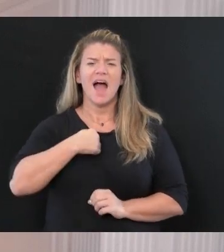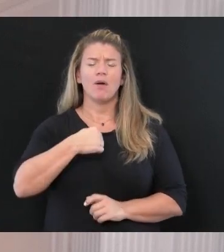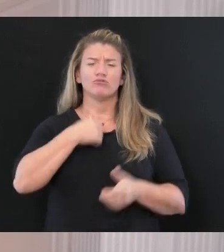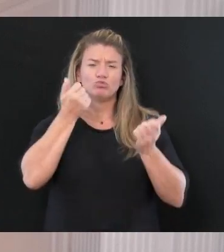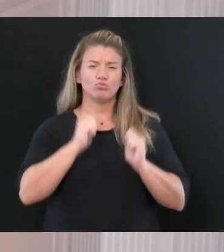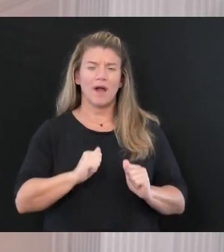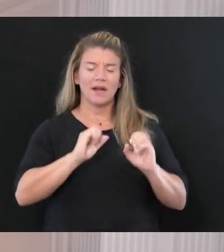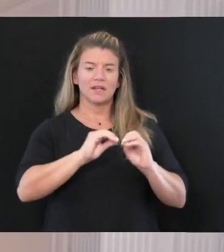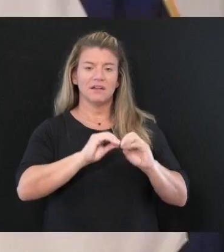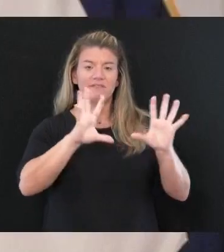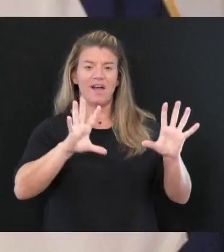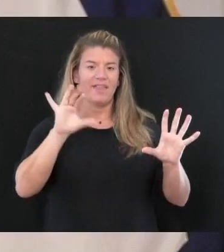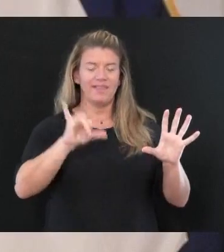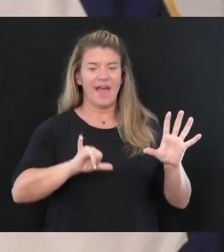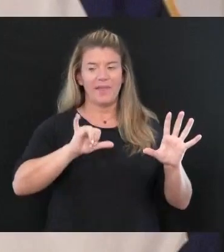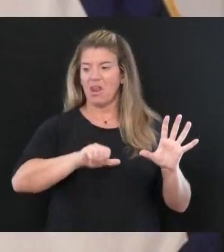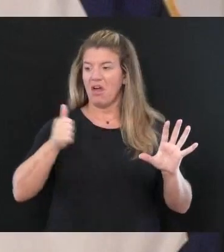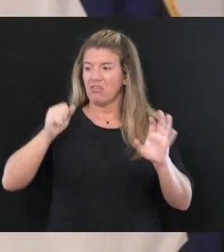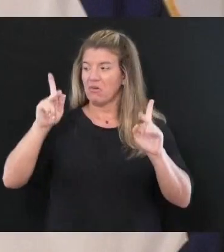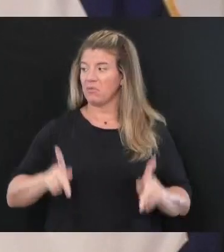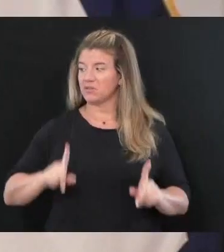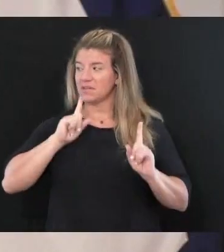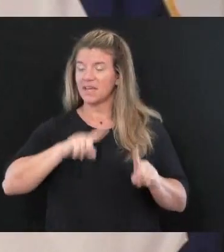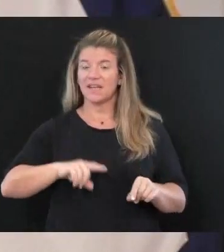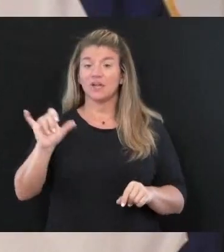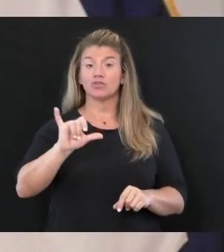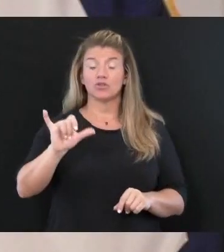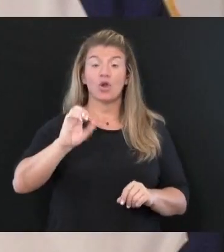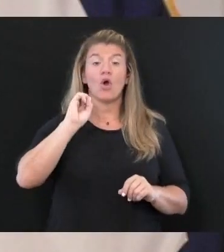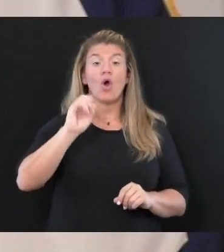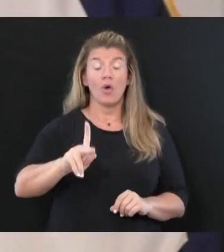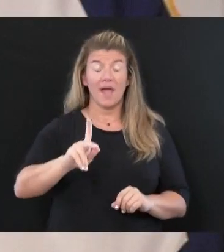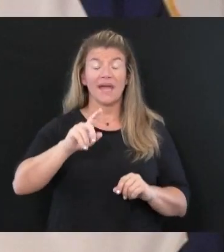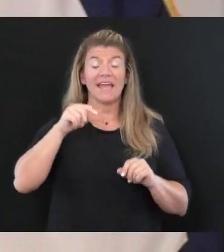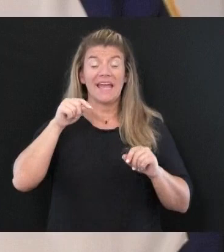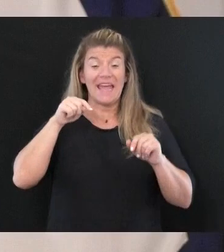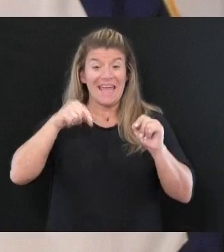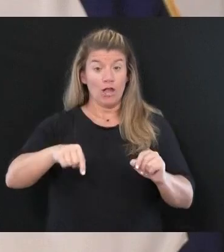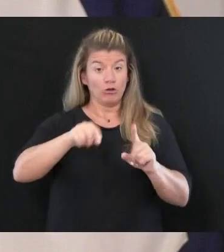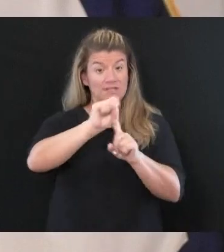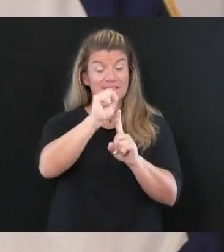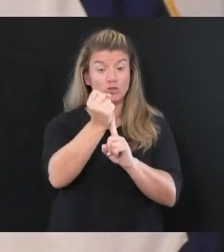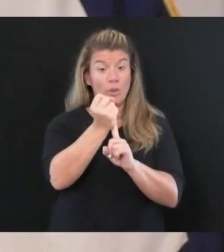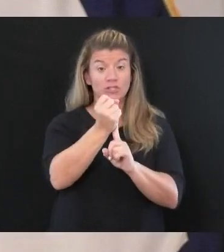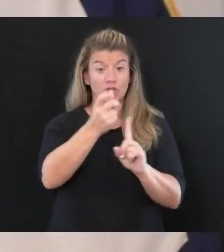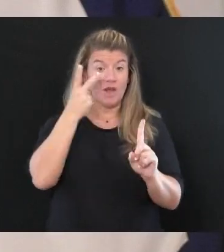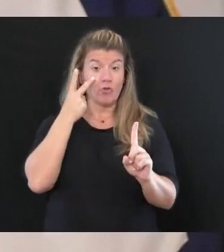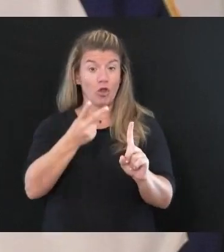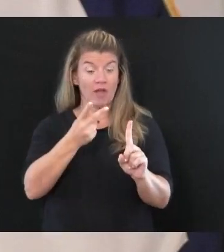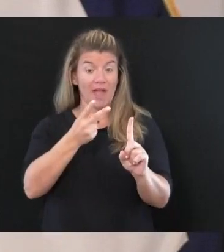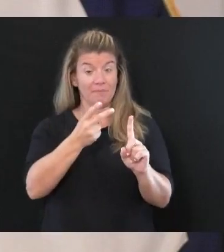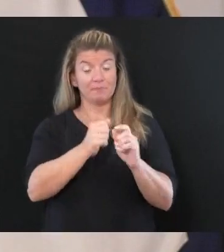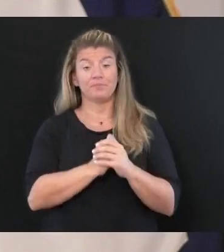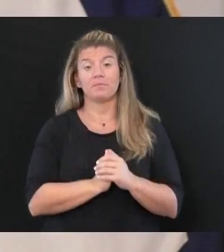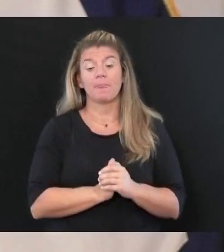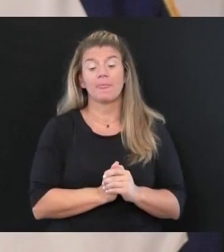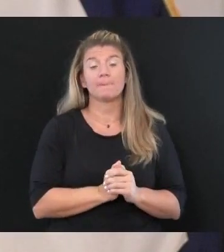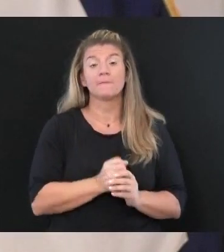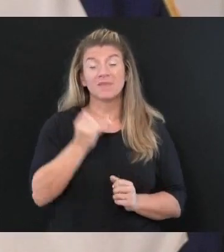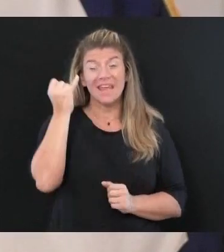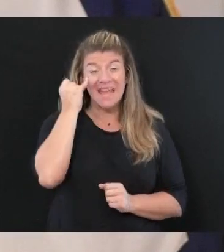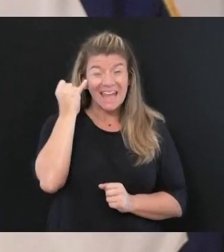But Stephen, here's the dilemma that we face. If